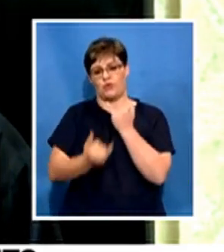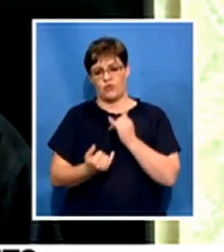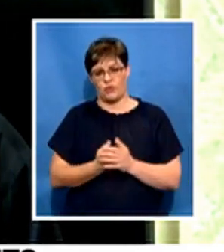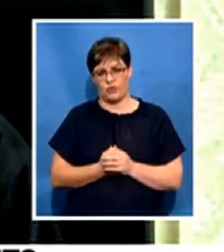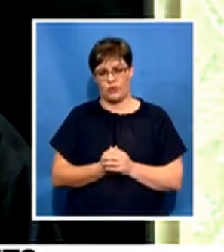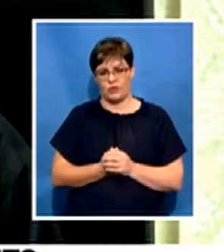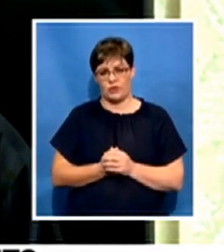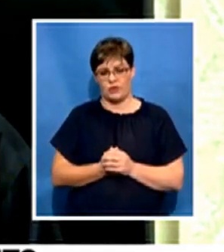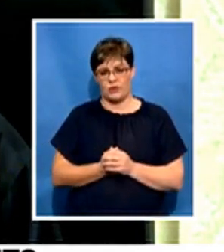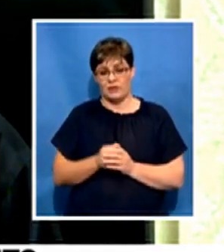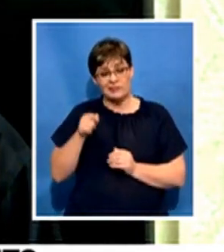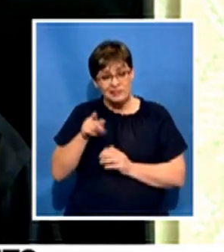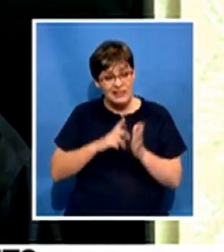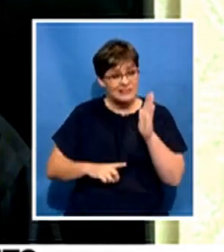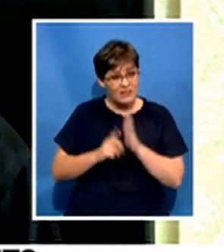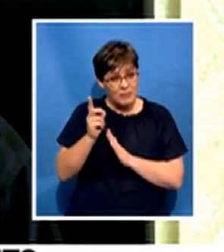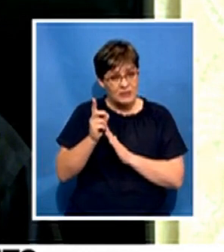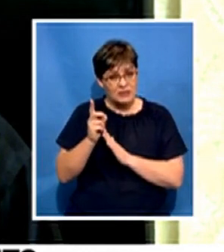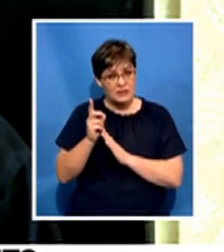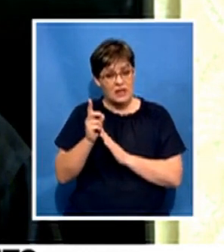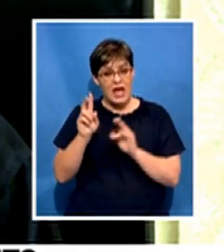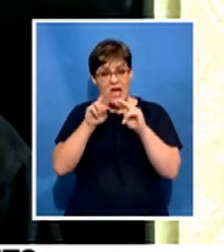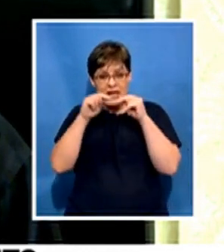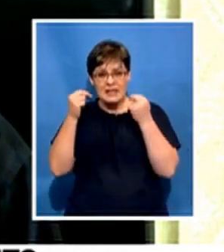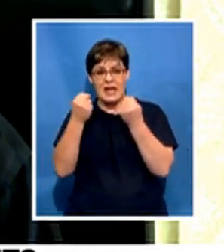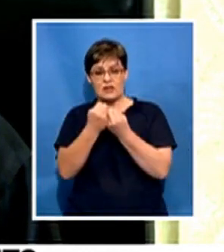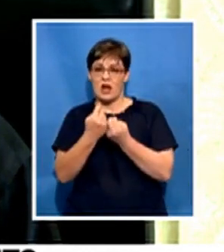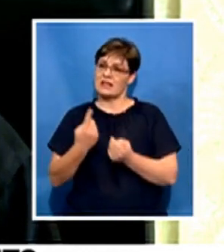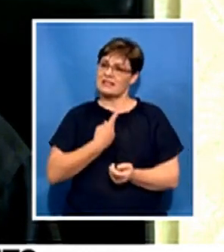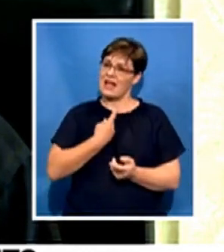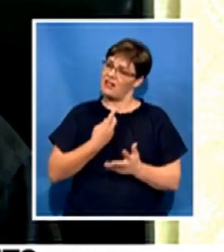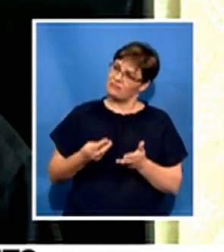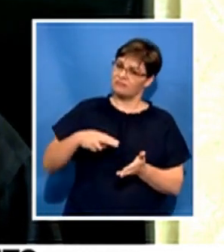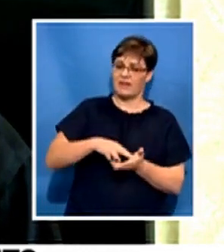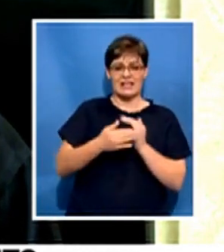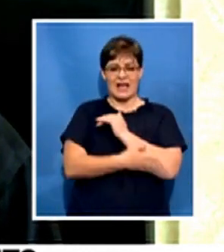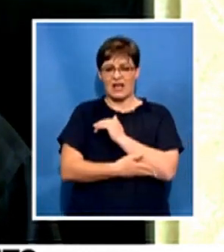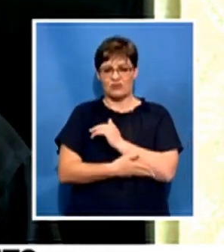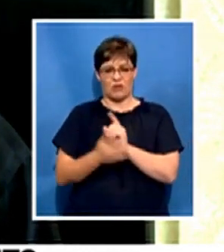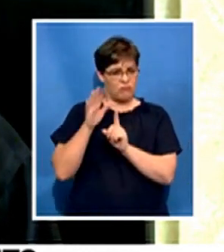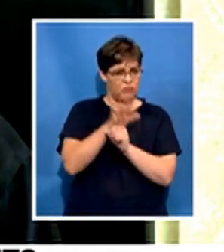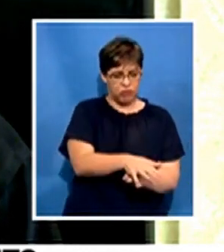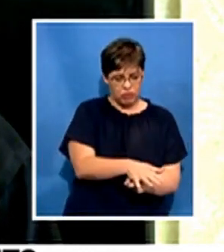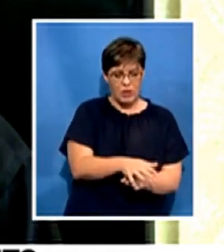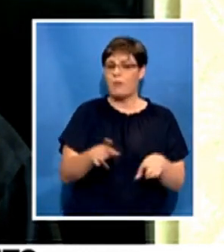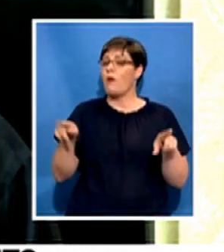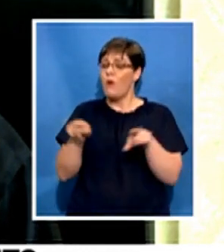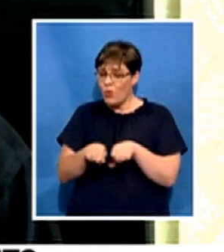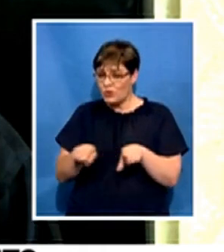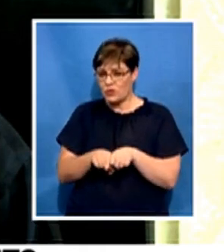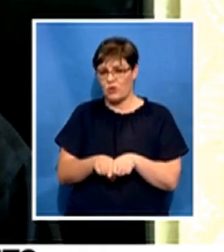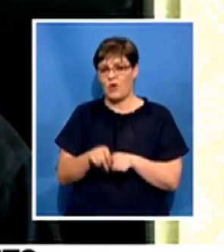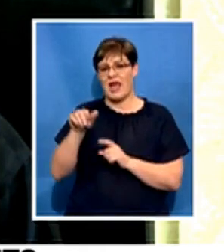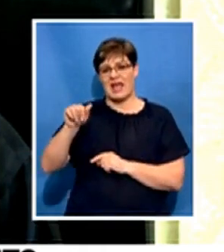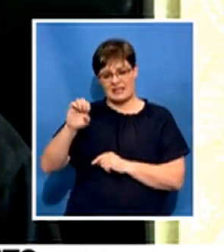our national self-determination as a country, but will put into question the ANC historical commitment